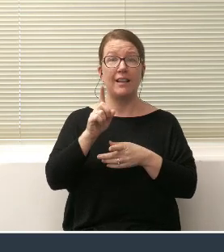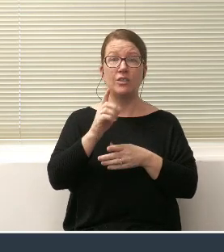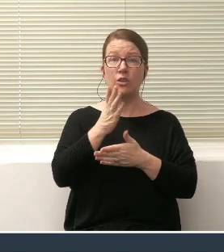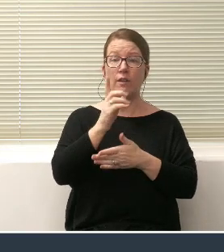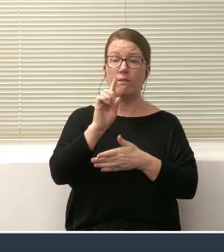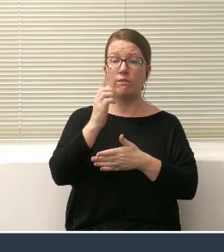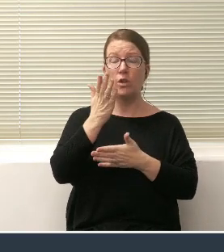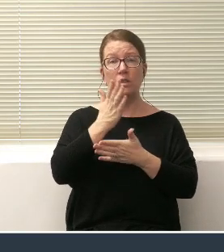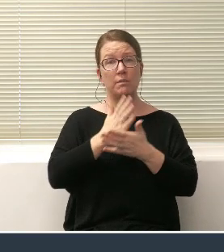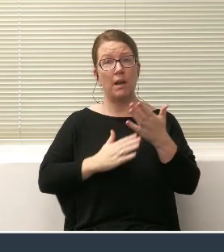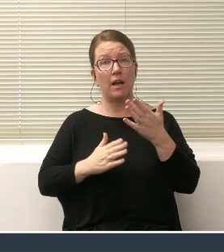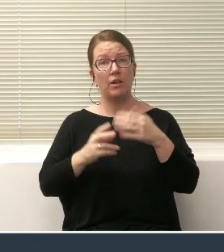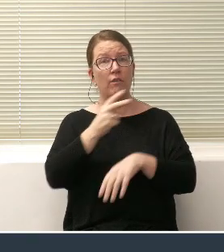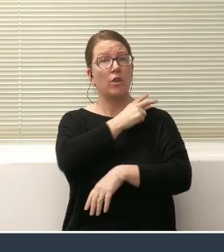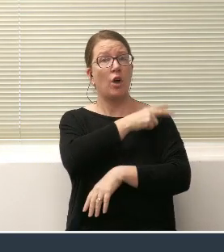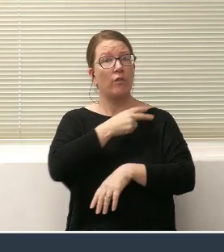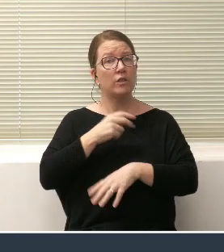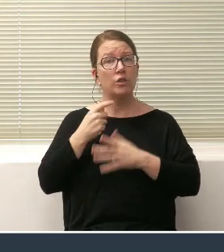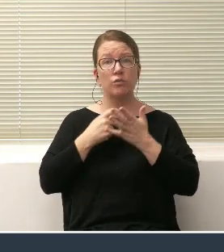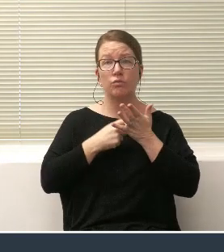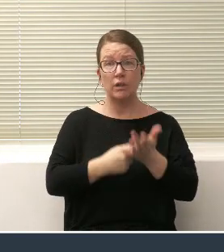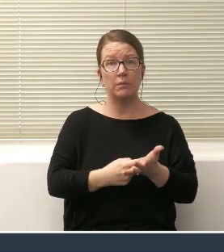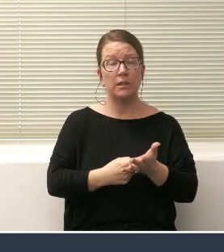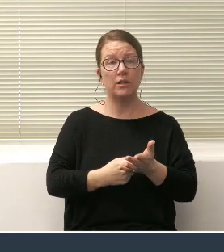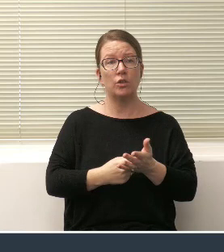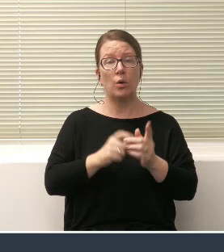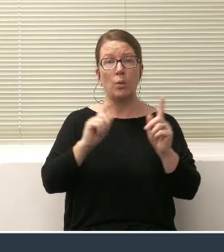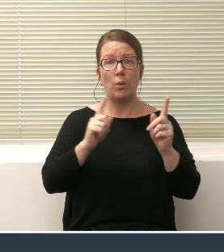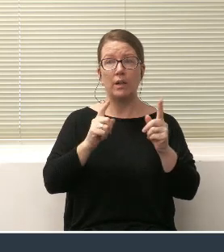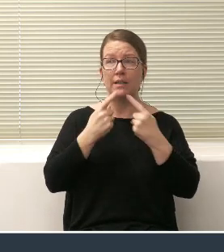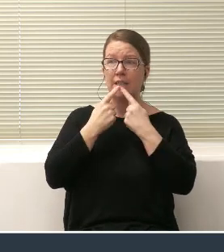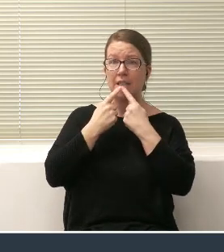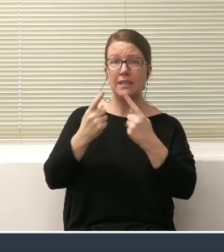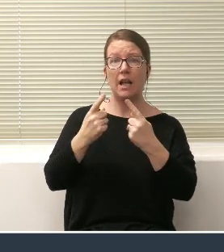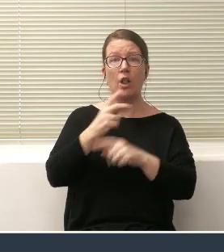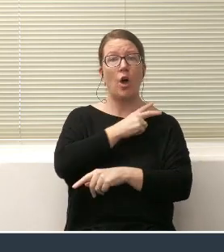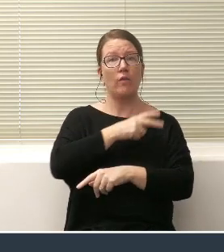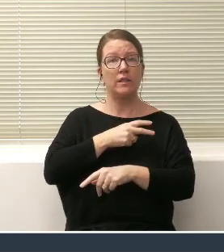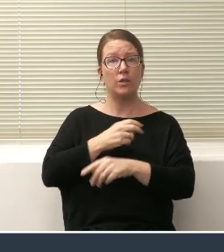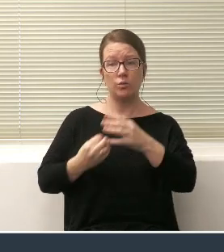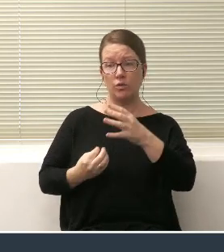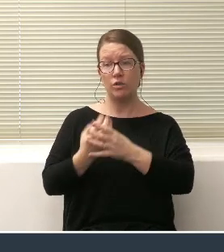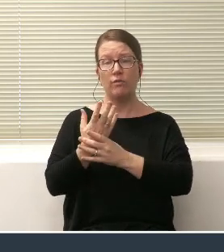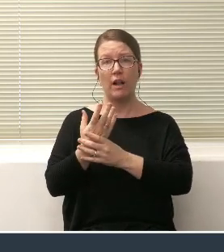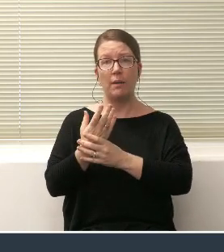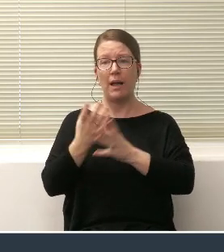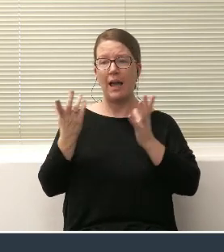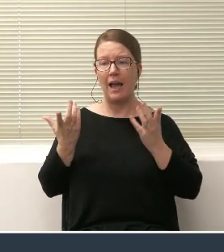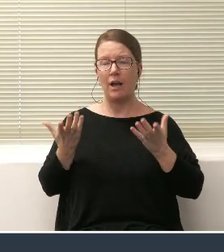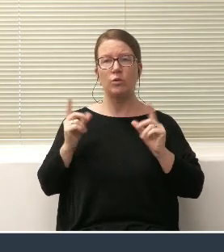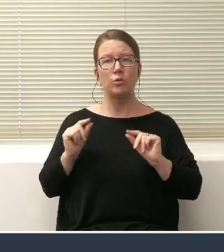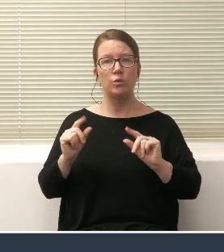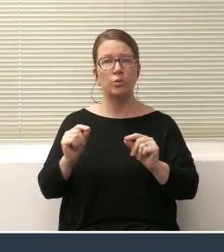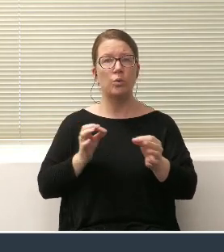part of the officer's recommendation, which was to direct officers to develop an implementation plan for shifting